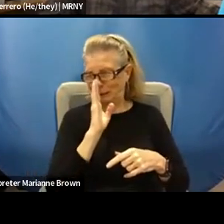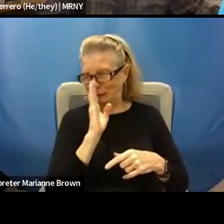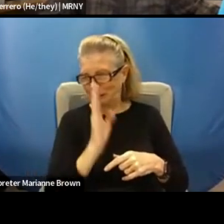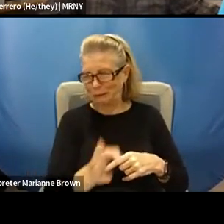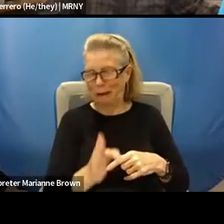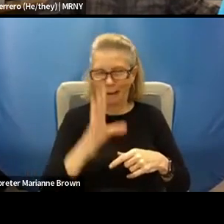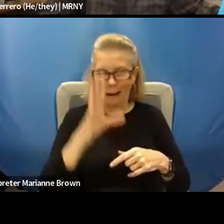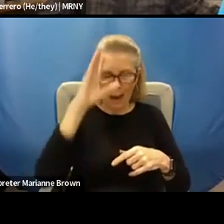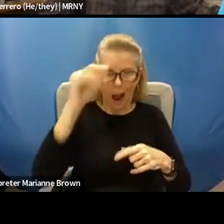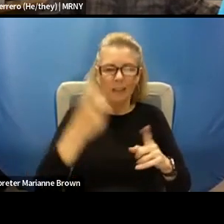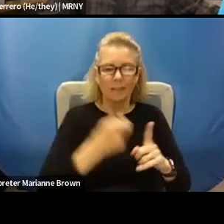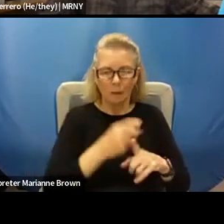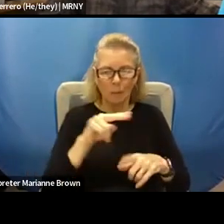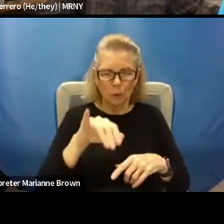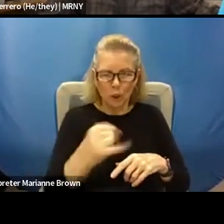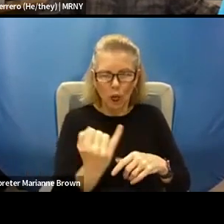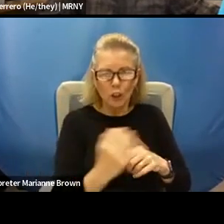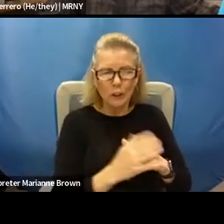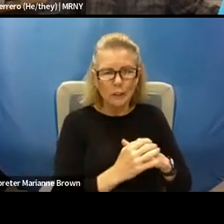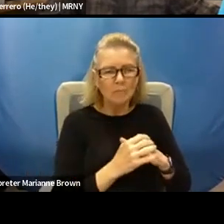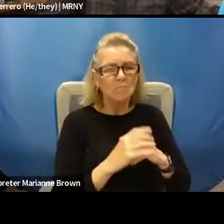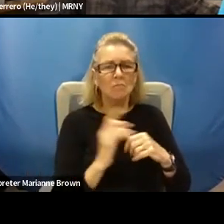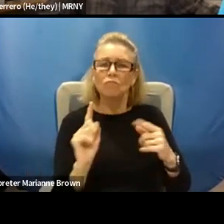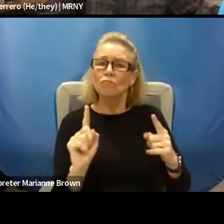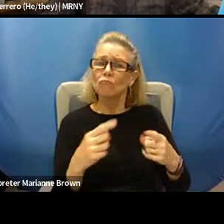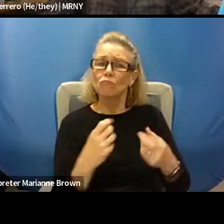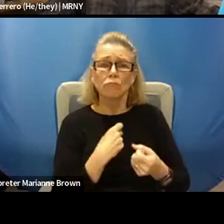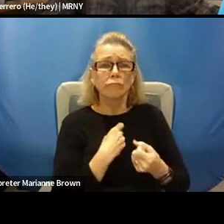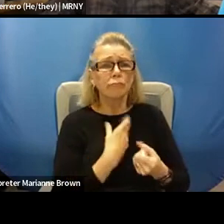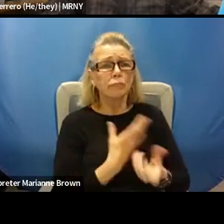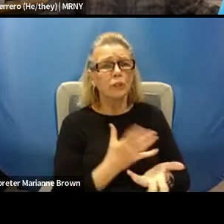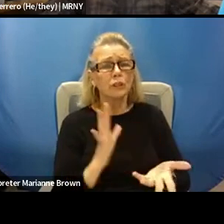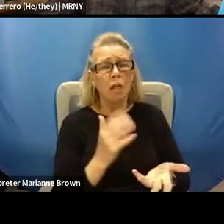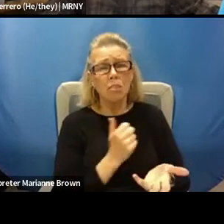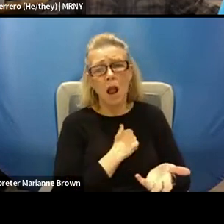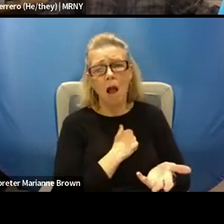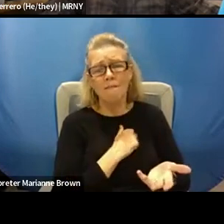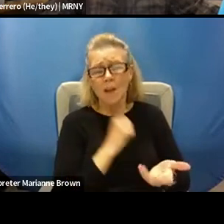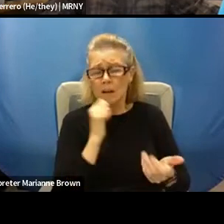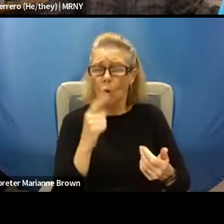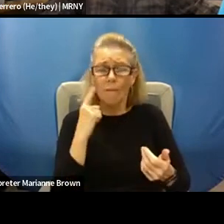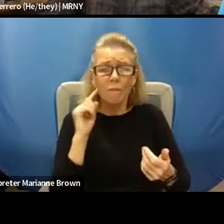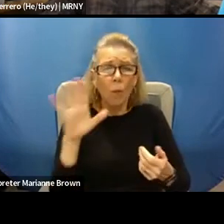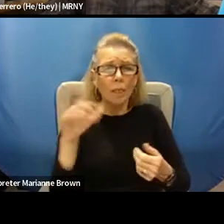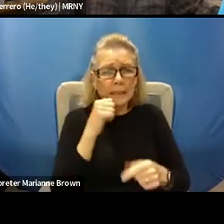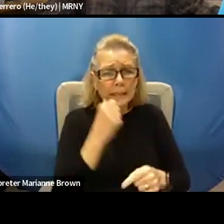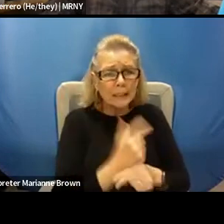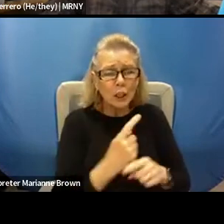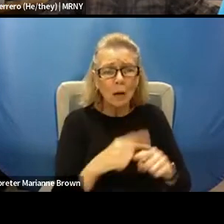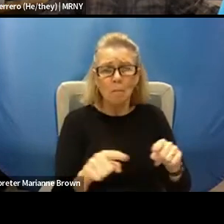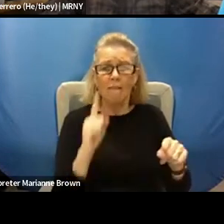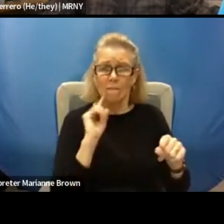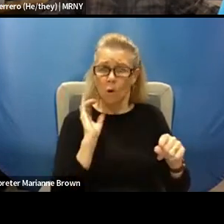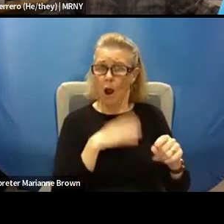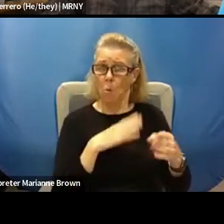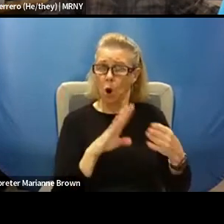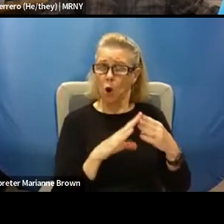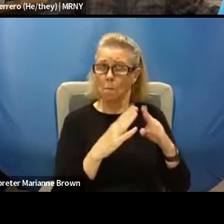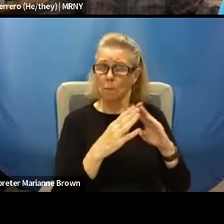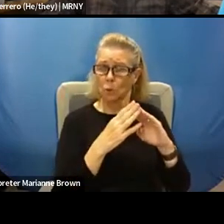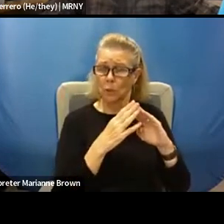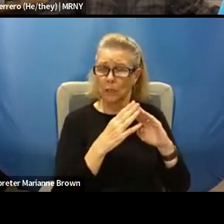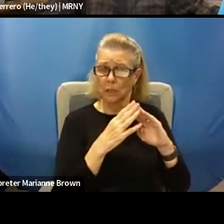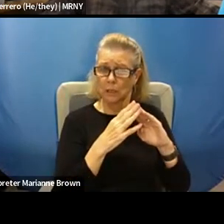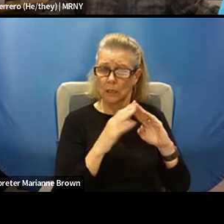New Jersey who were just expressing their love, not only for their sister, but for our community and even for the house. And